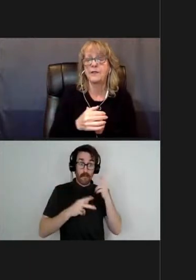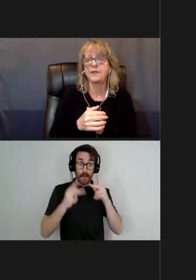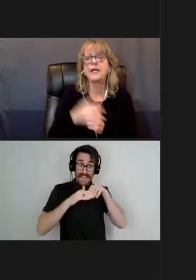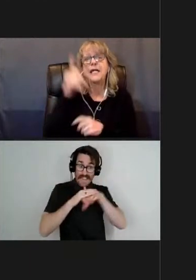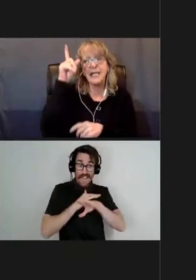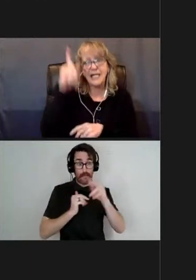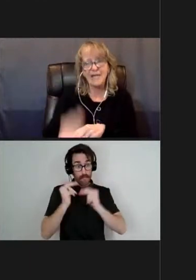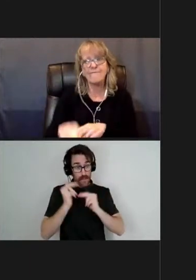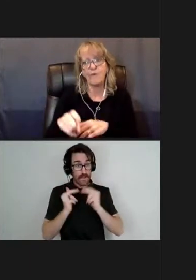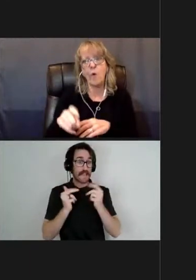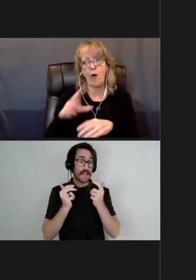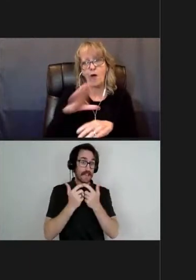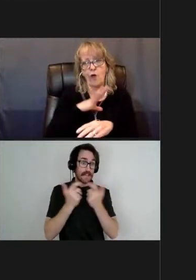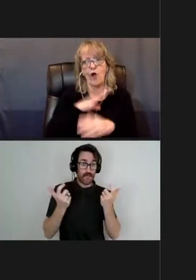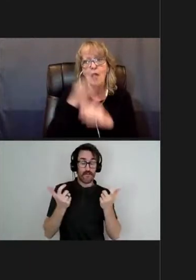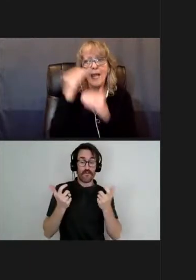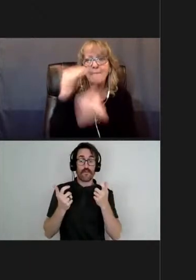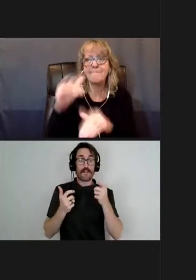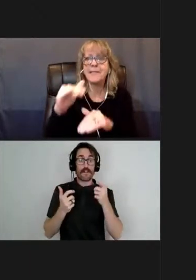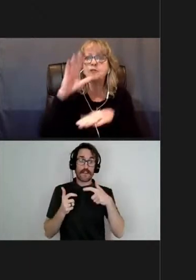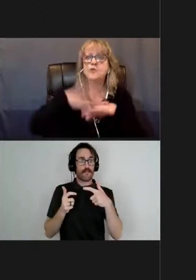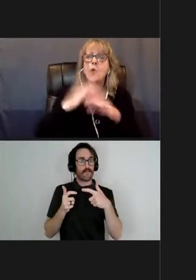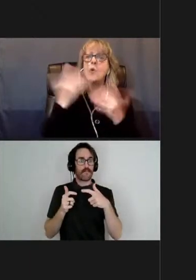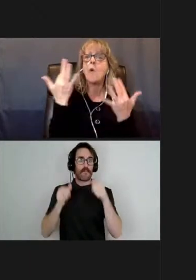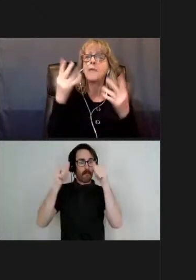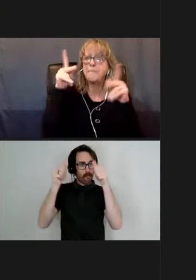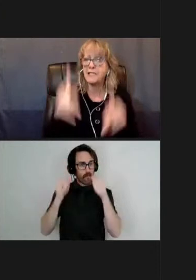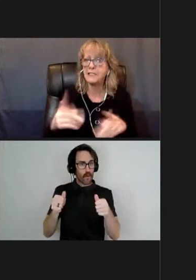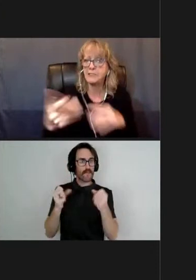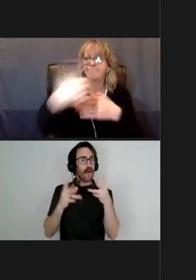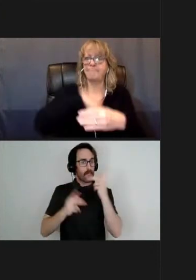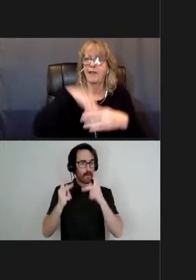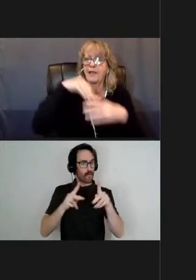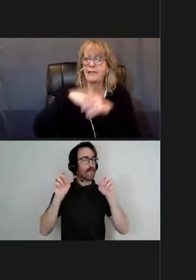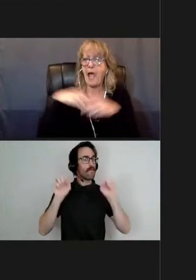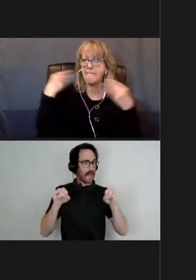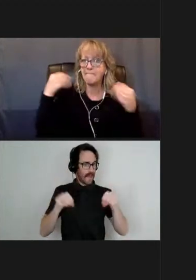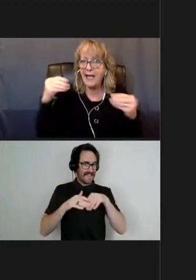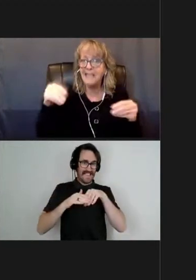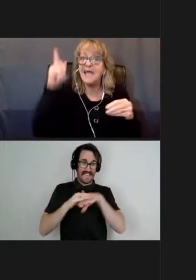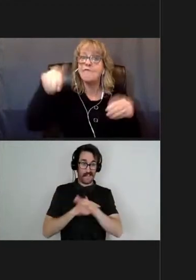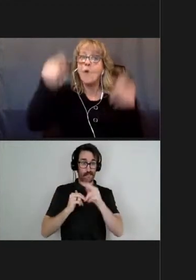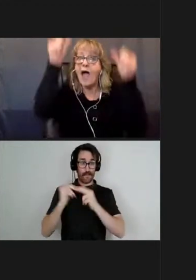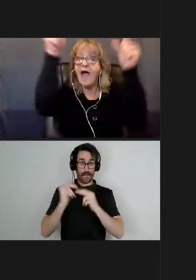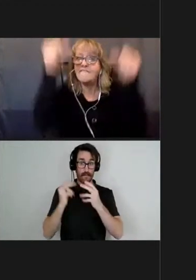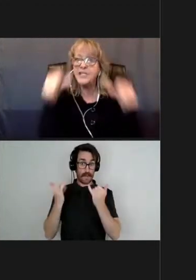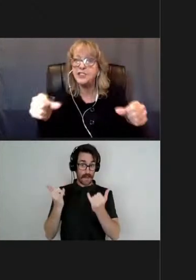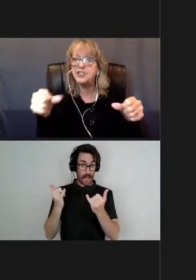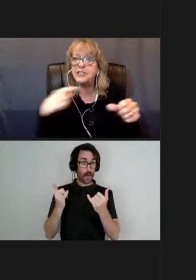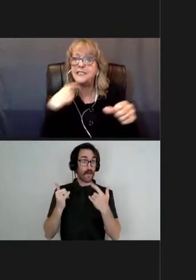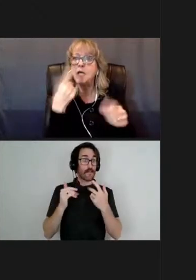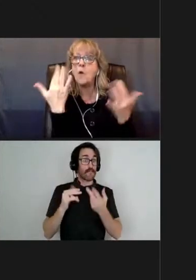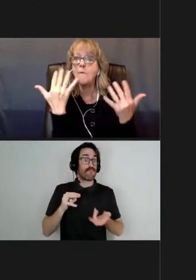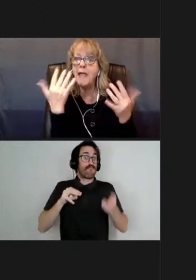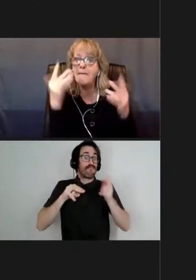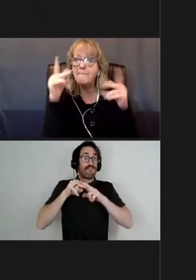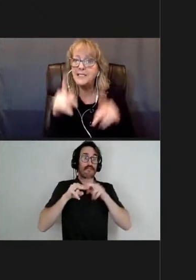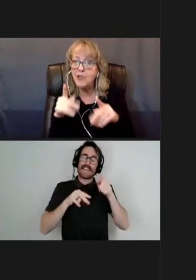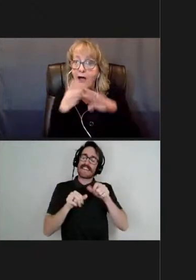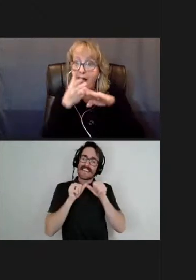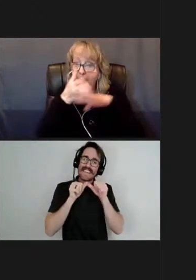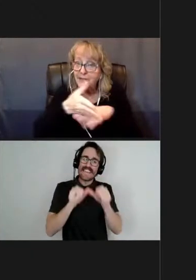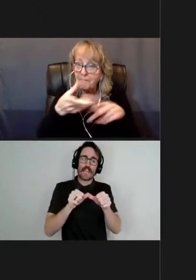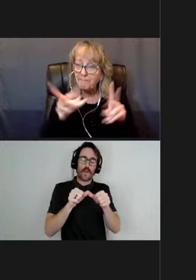have them posted, what we have done is gone one step further to say to actively manage that. I